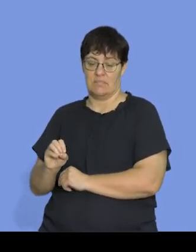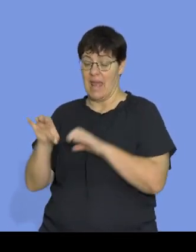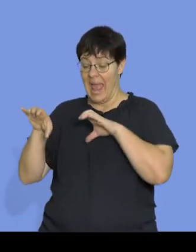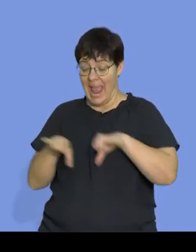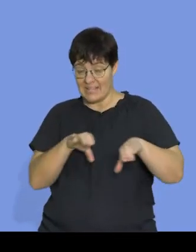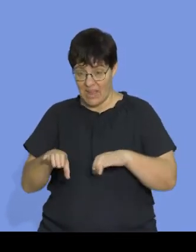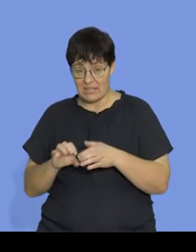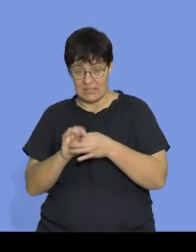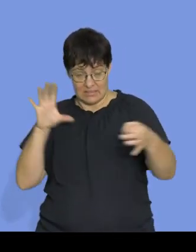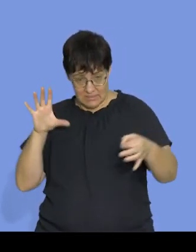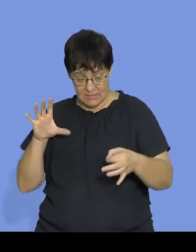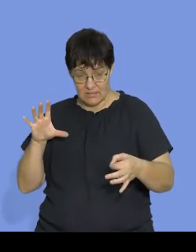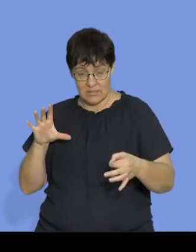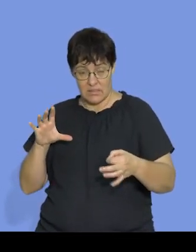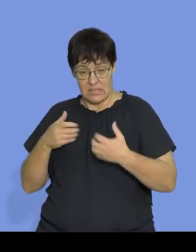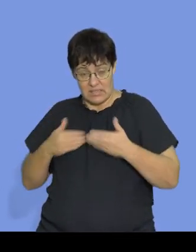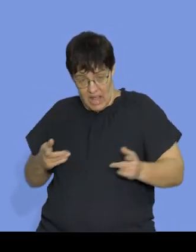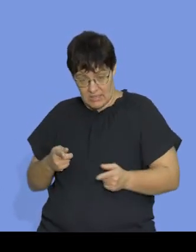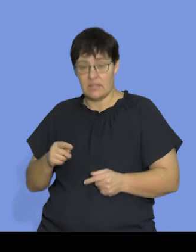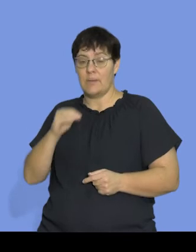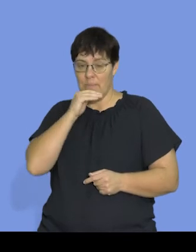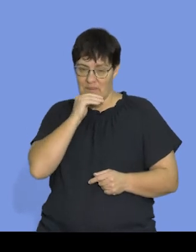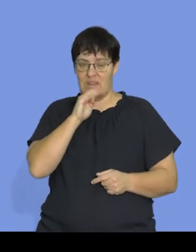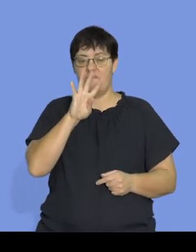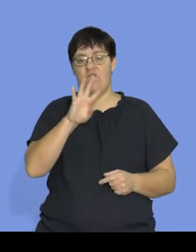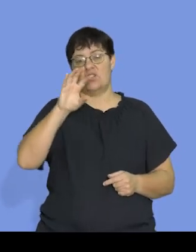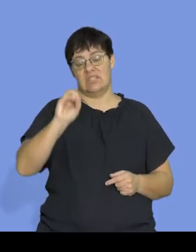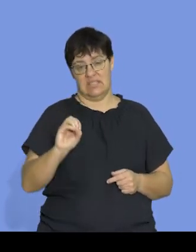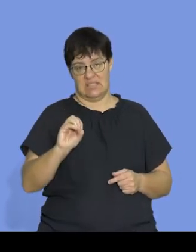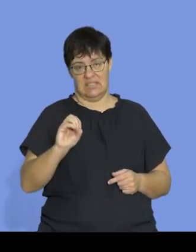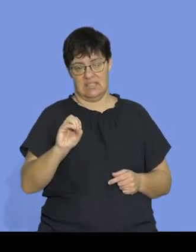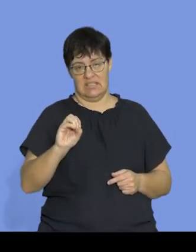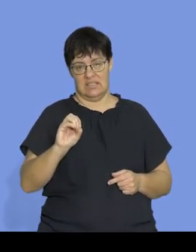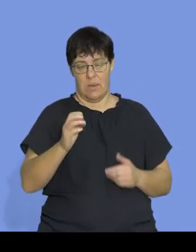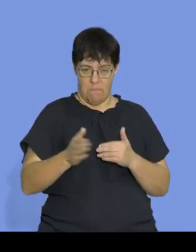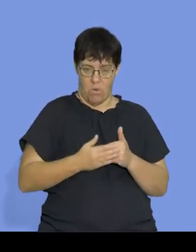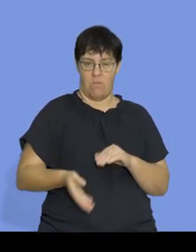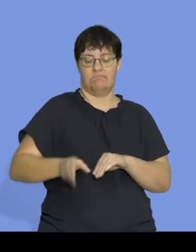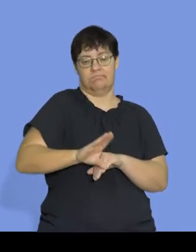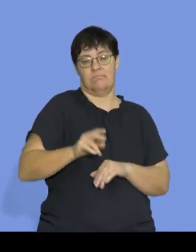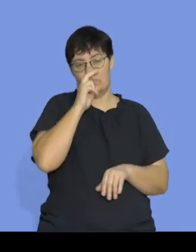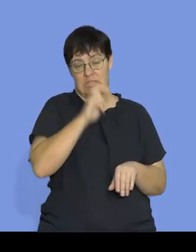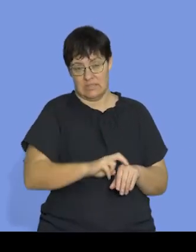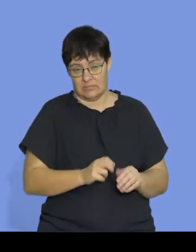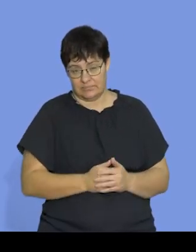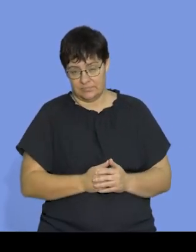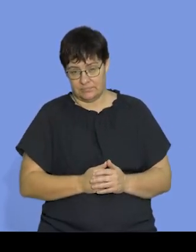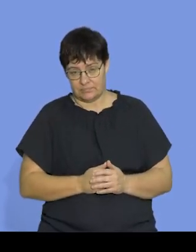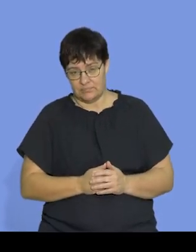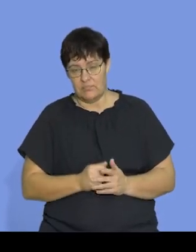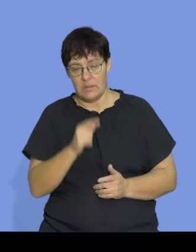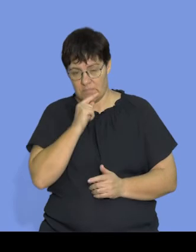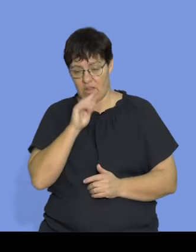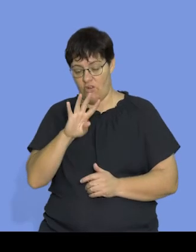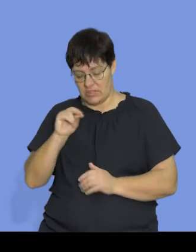90. So the difference in that gives us the activation energy. And then we know that 40 was absorbed, amount